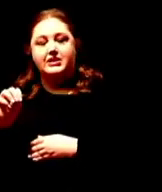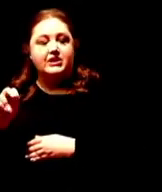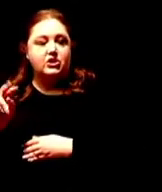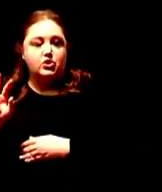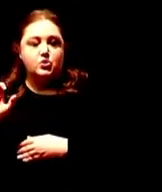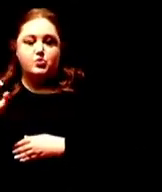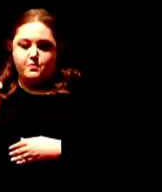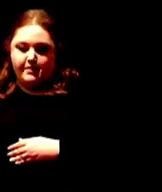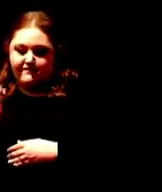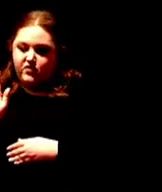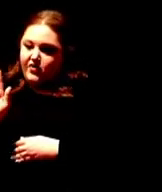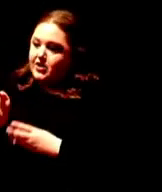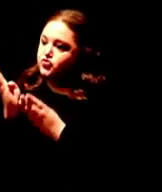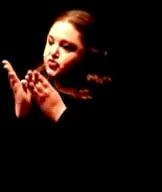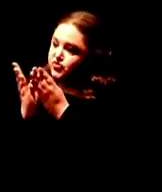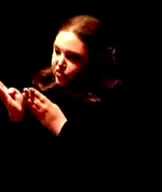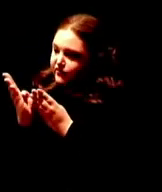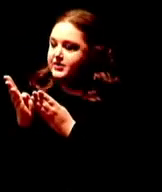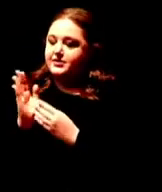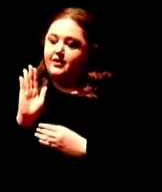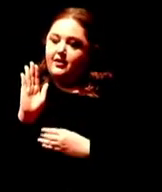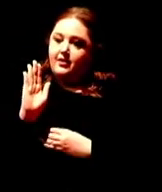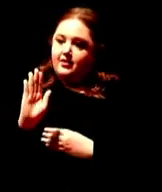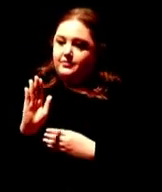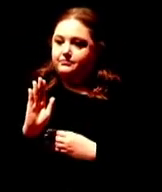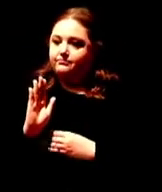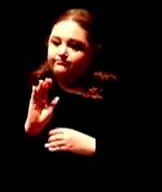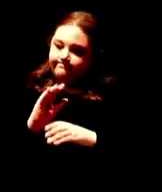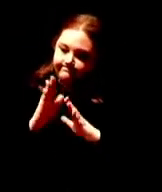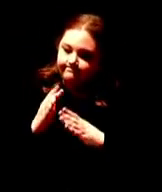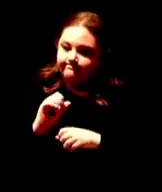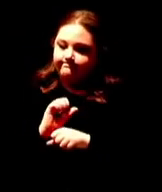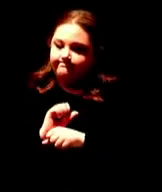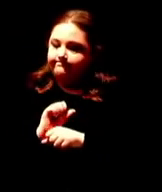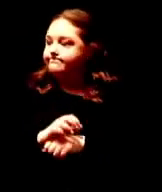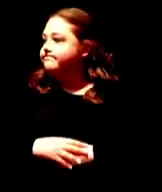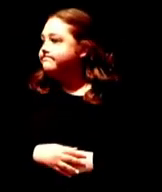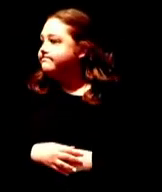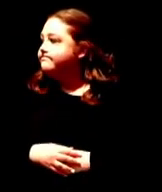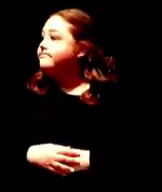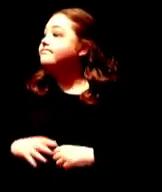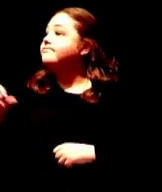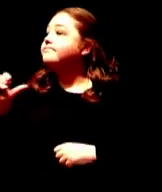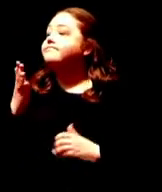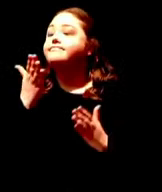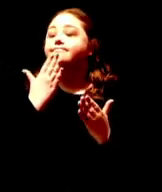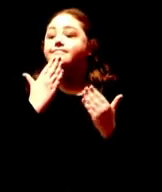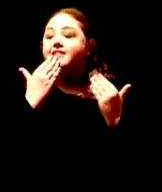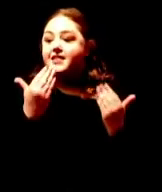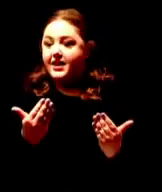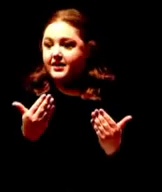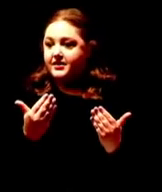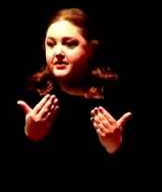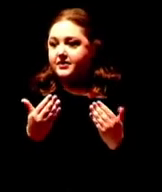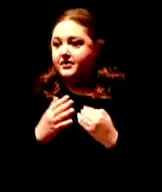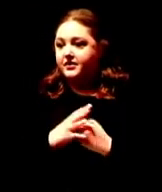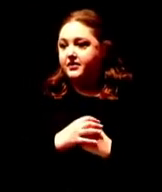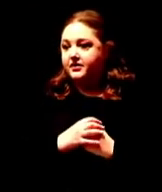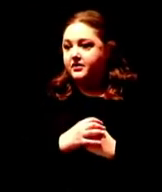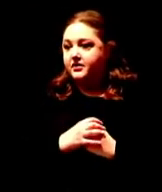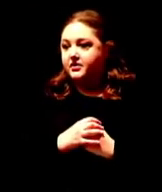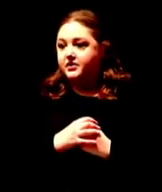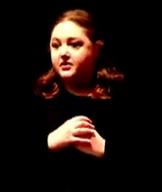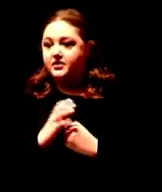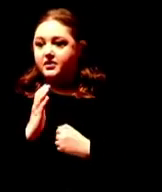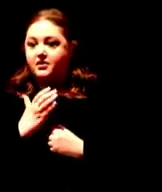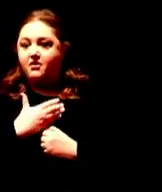for their service and for being here to award diplomas. I would also like to thank our